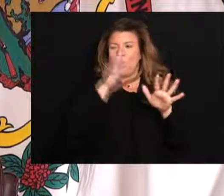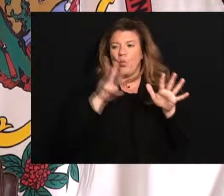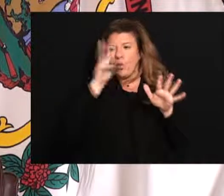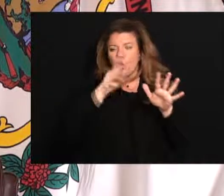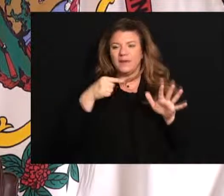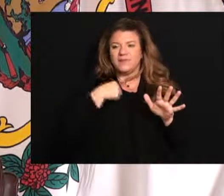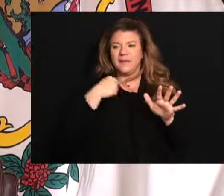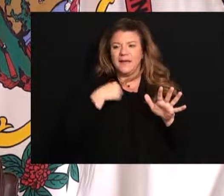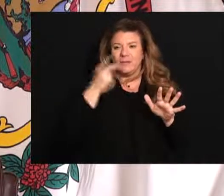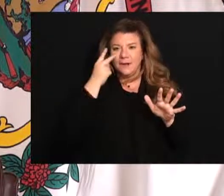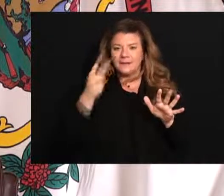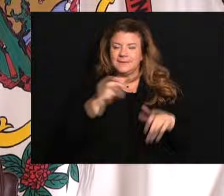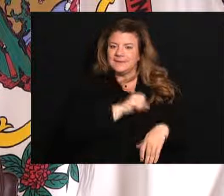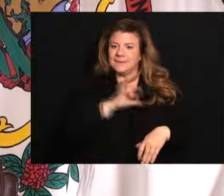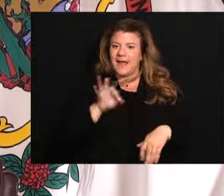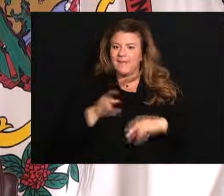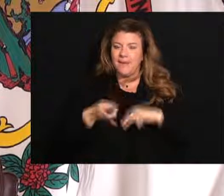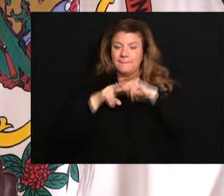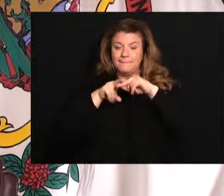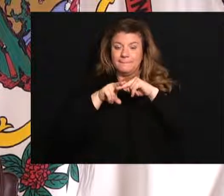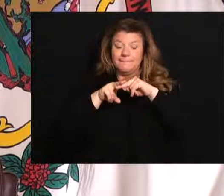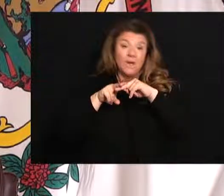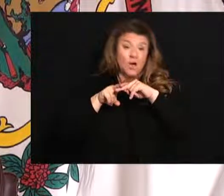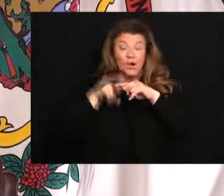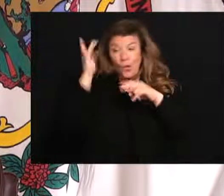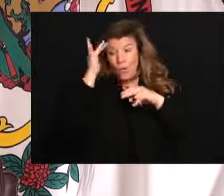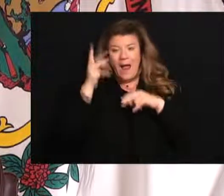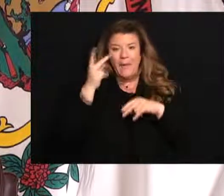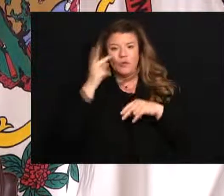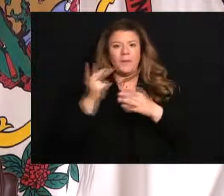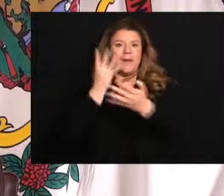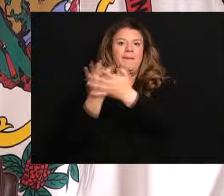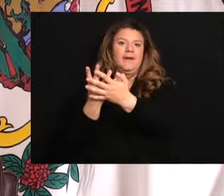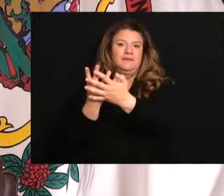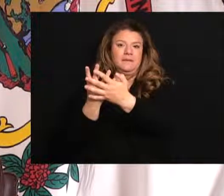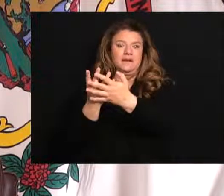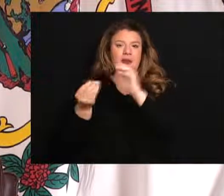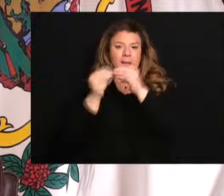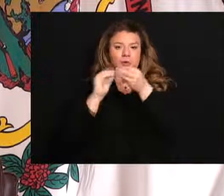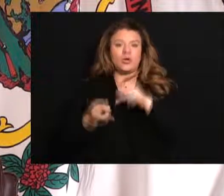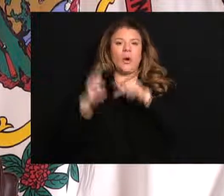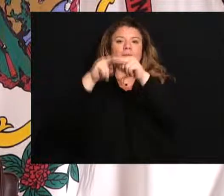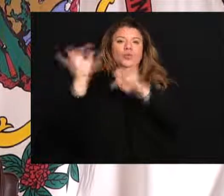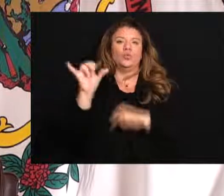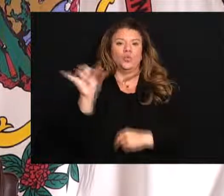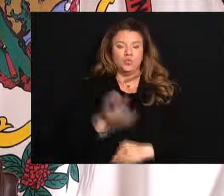move up and everything, because right behind that, you see the inmate numbers pop up.